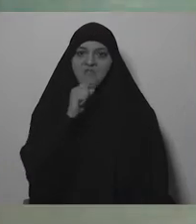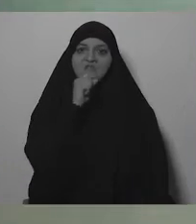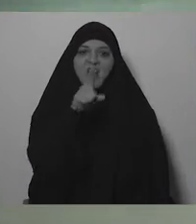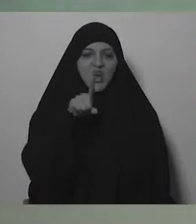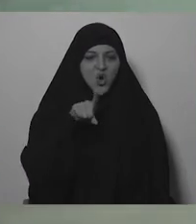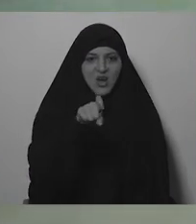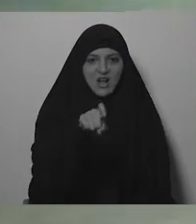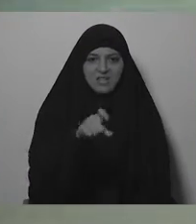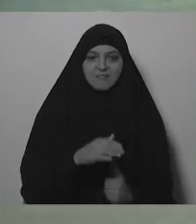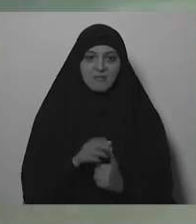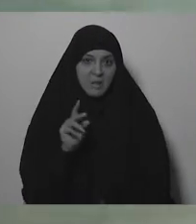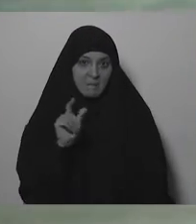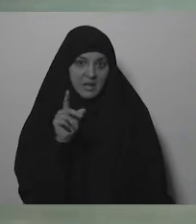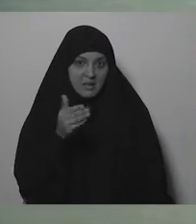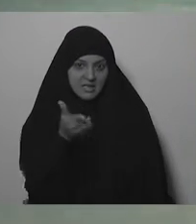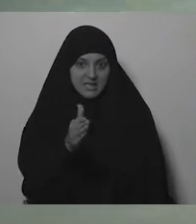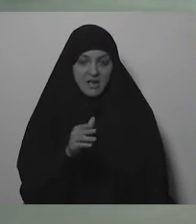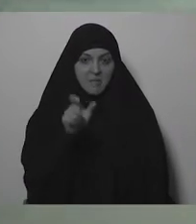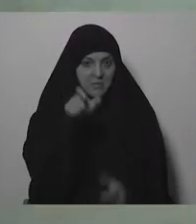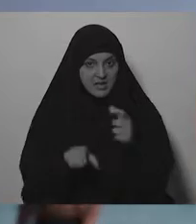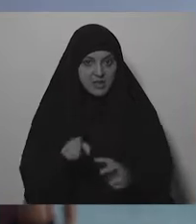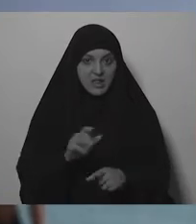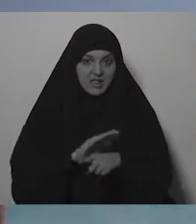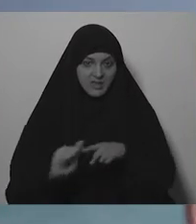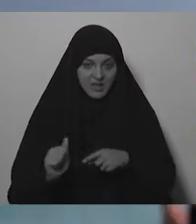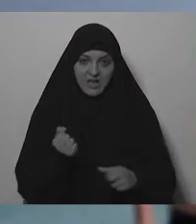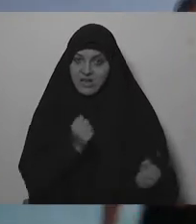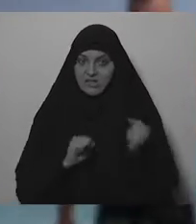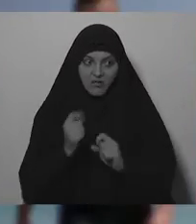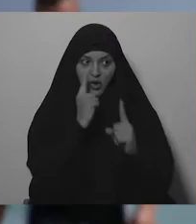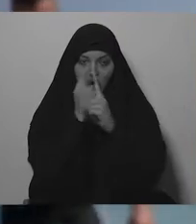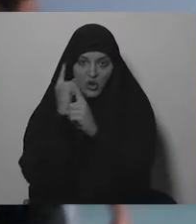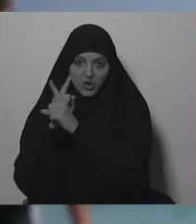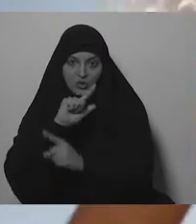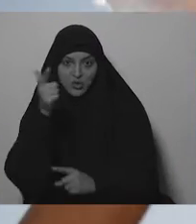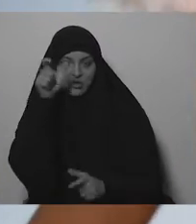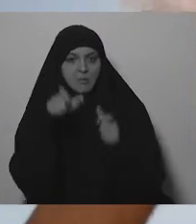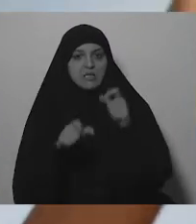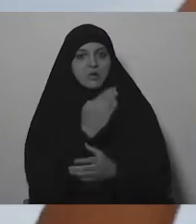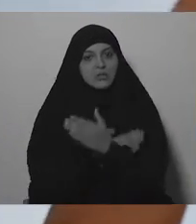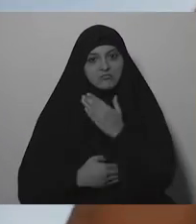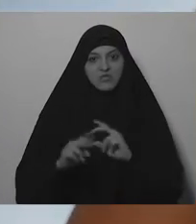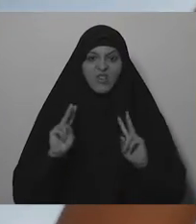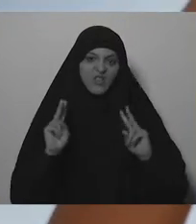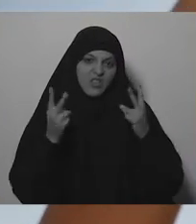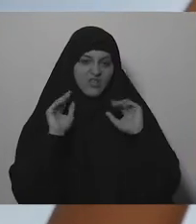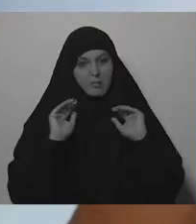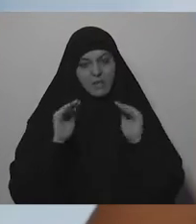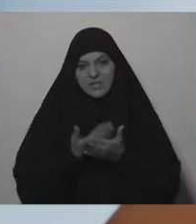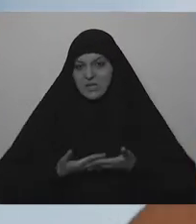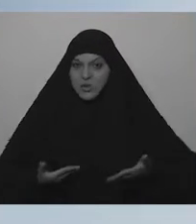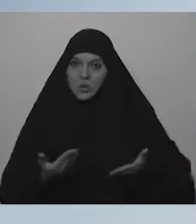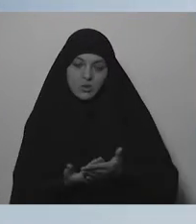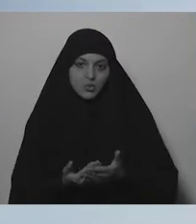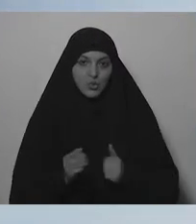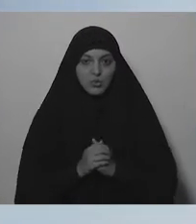the first to finish. This allowed these people to be active and to meet other disabled people who lived the